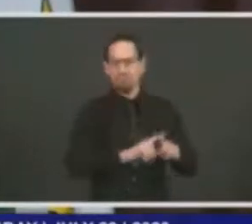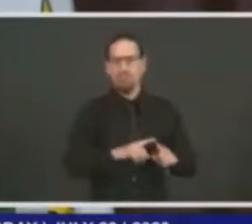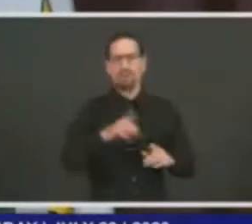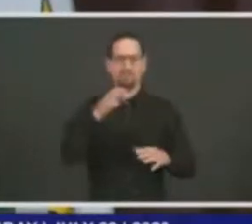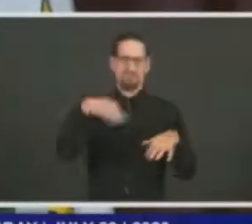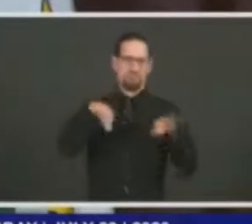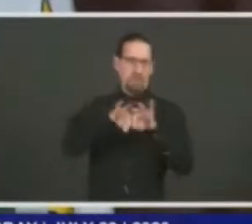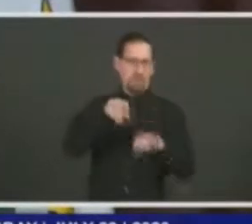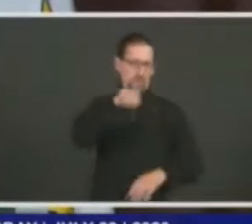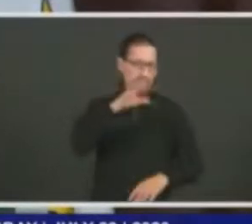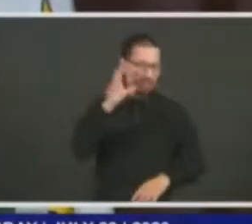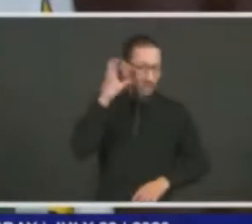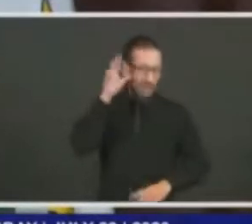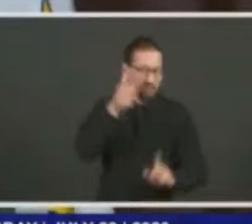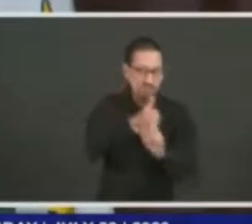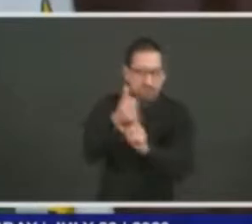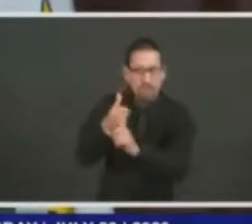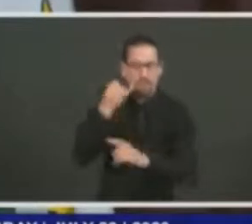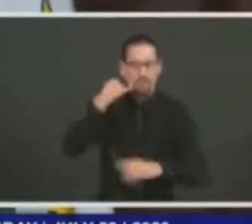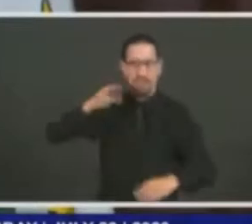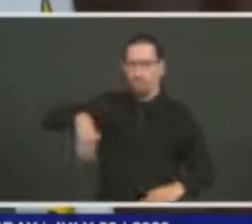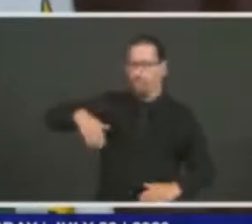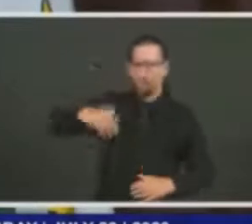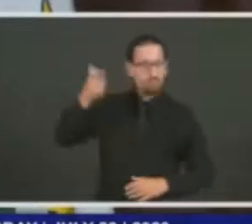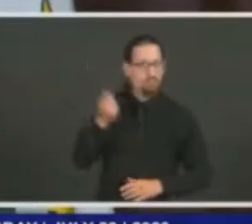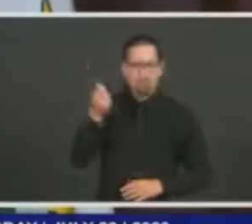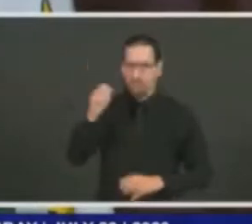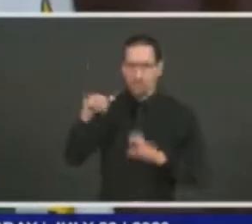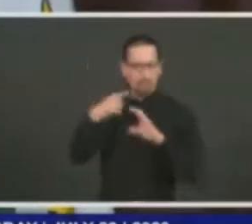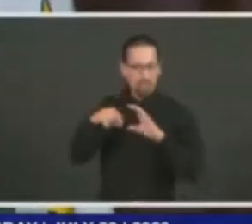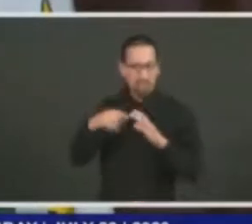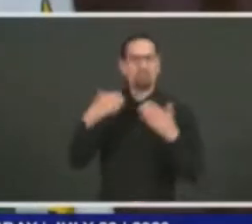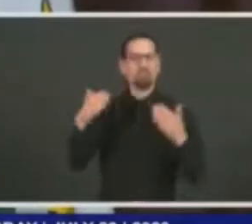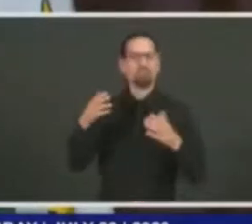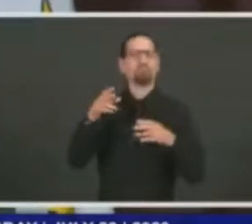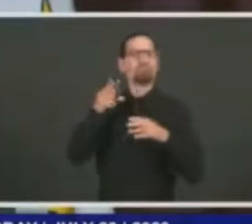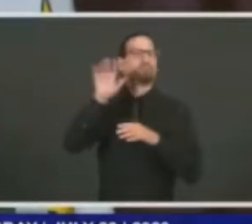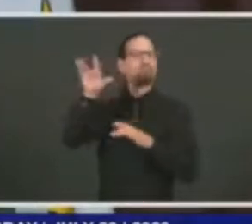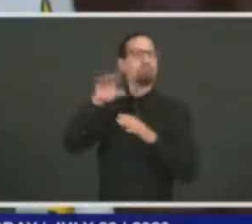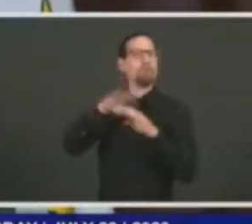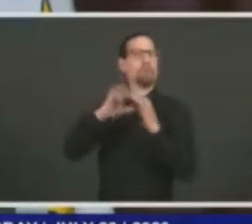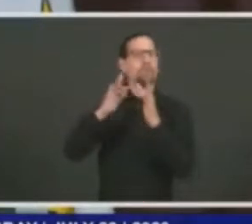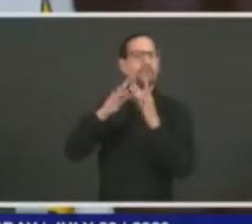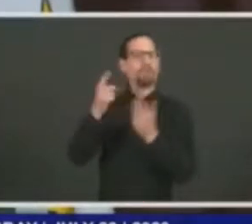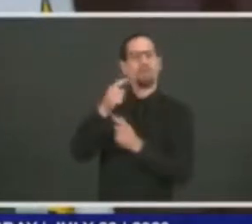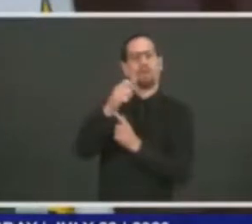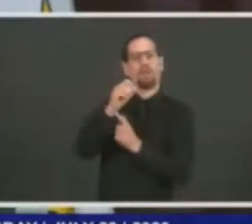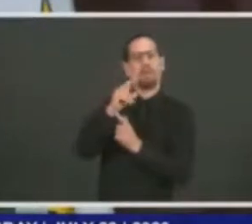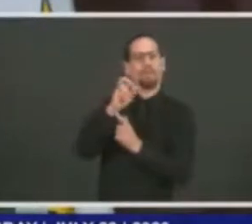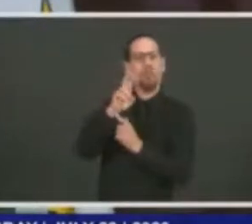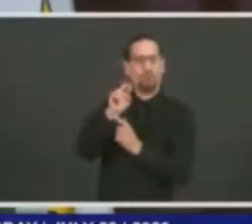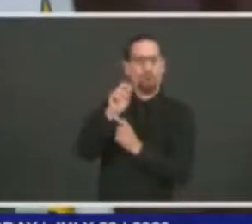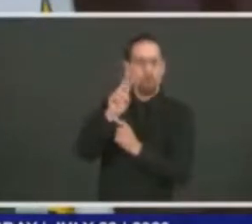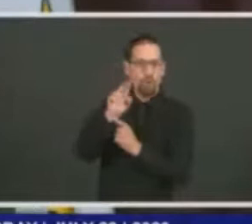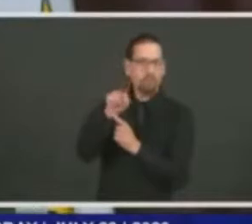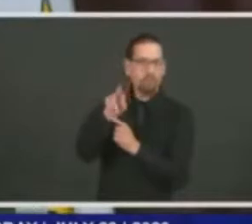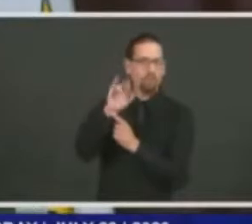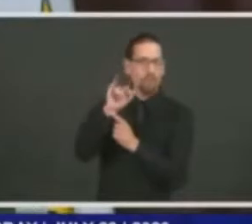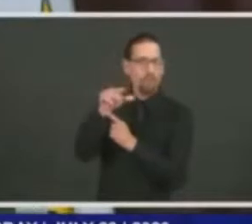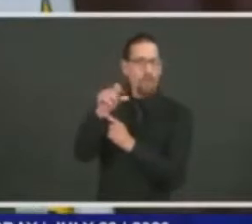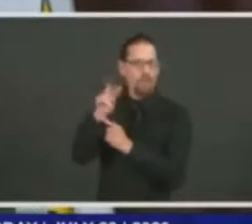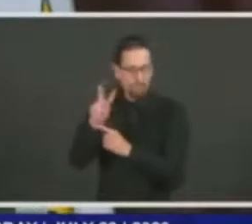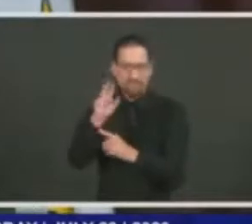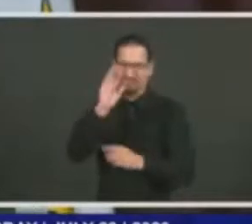up for an email, governor.ri.gov. Okay, we have a lot to cover today. I'll ask you to bear with me. We'll begin, as